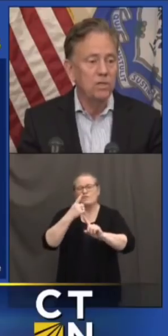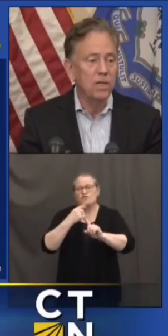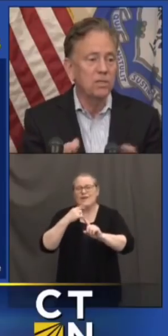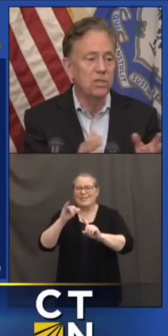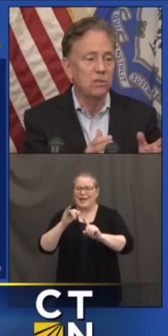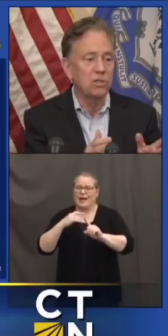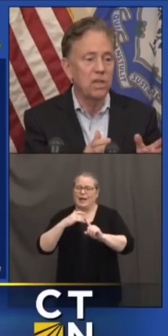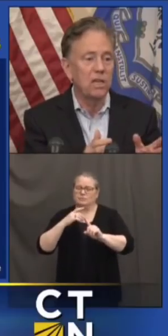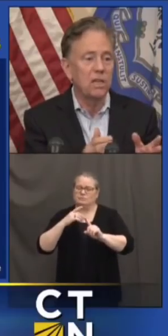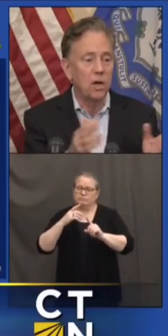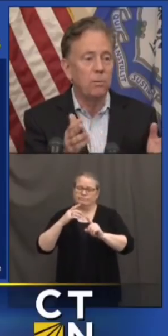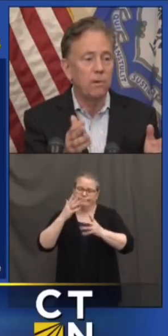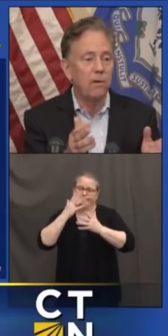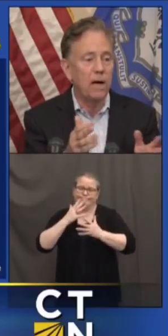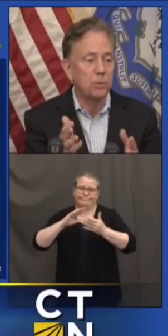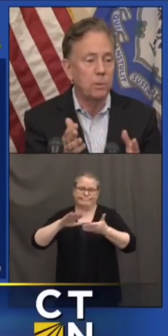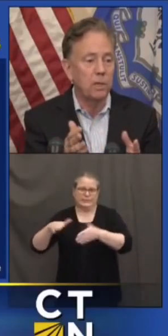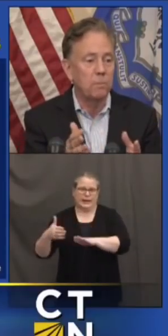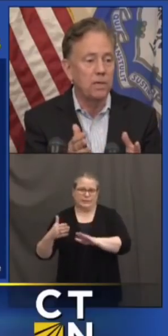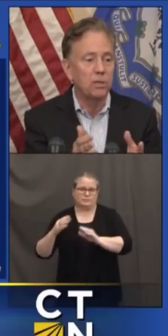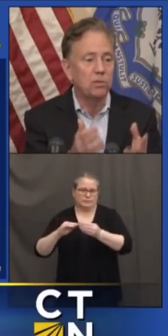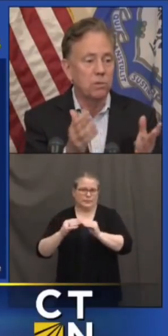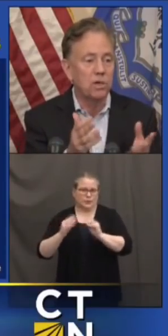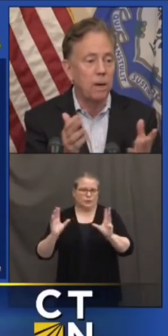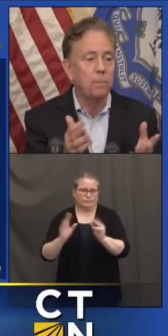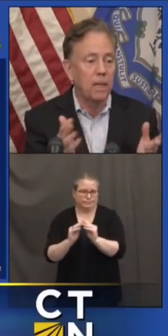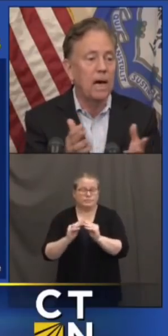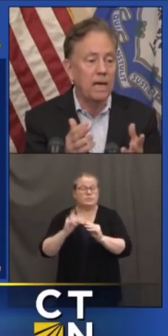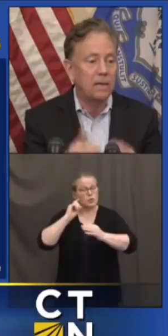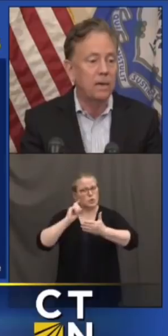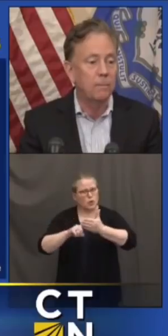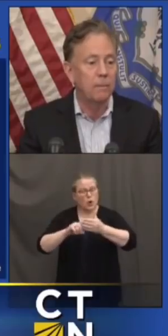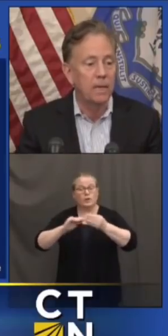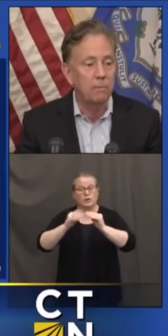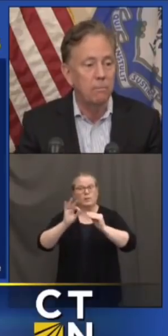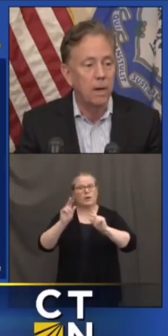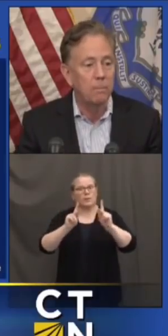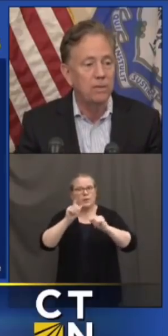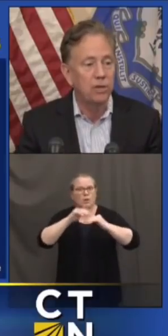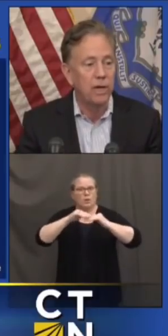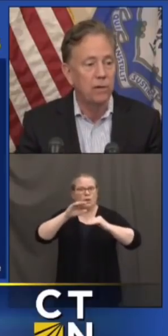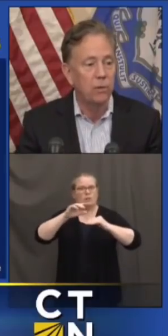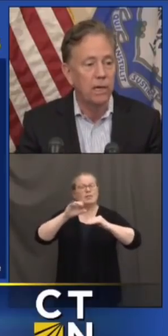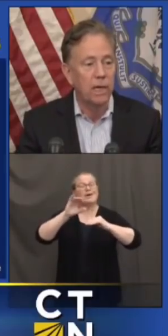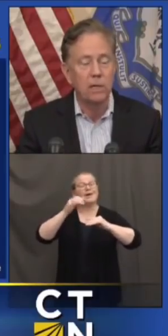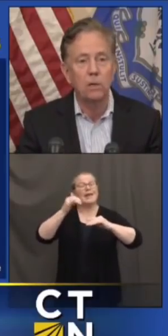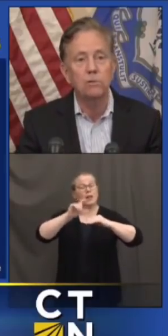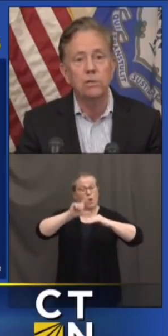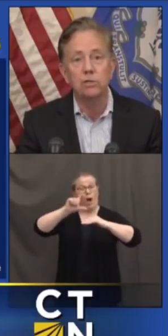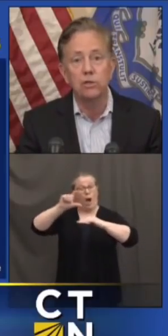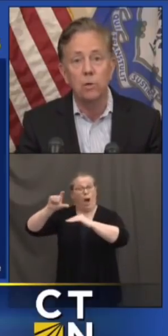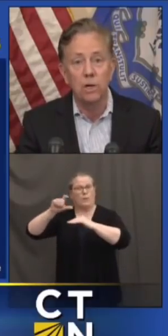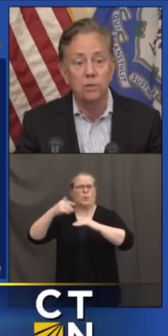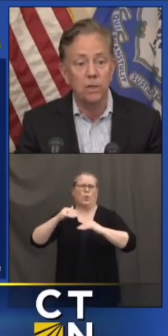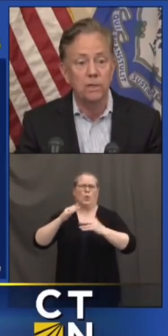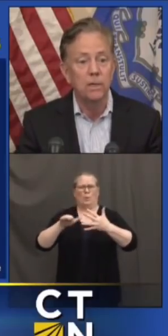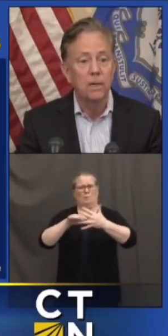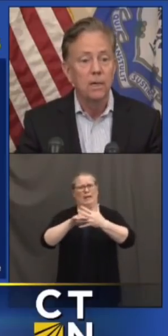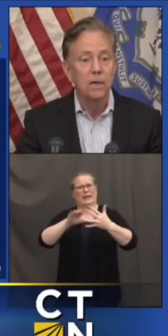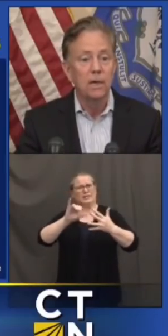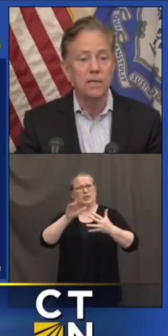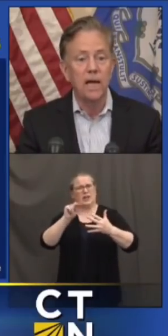What it says is you'll see the number of hospital admissions was up a lot in mid-January, got close to